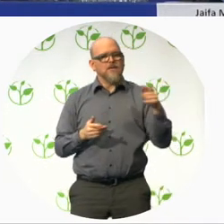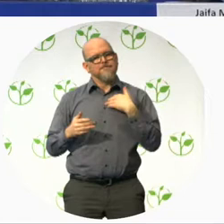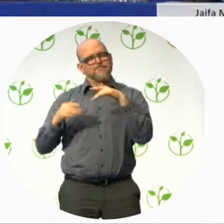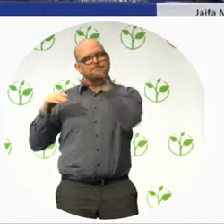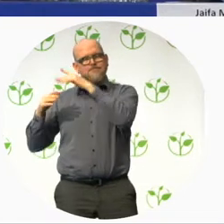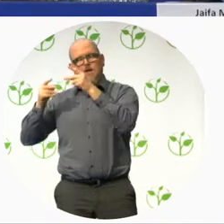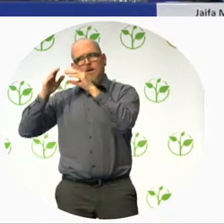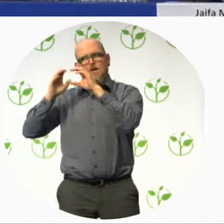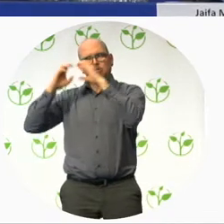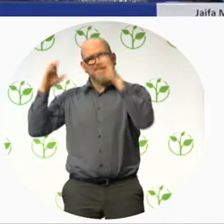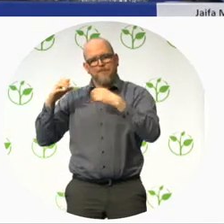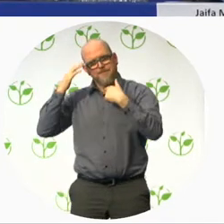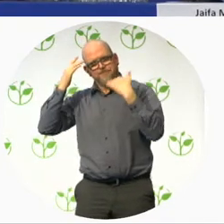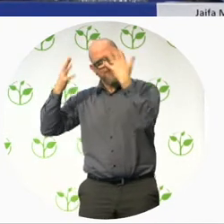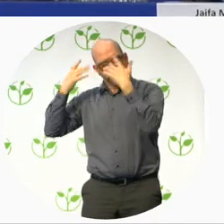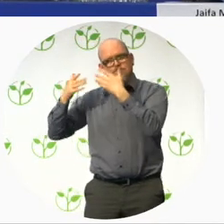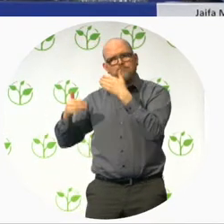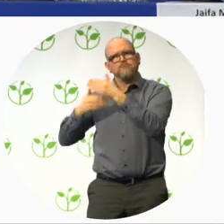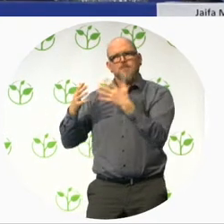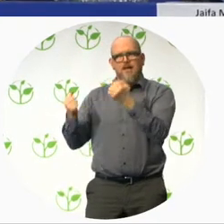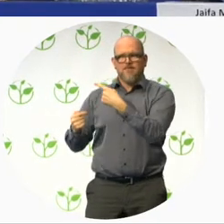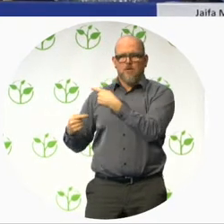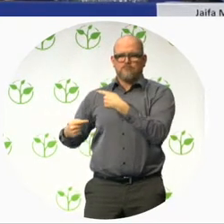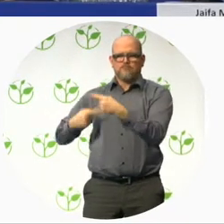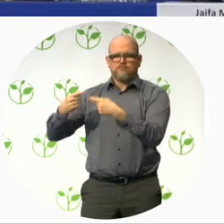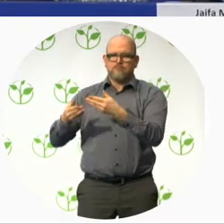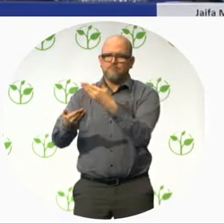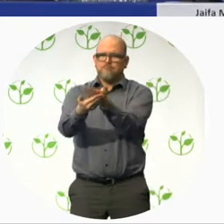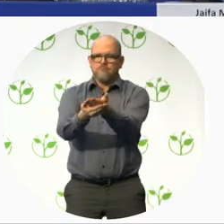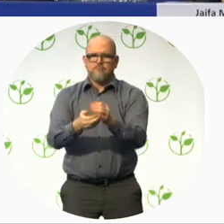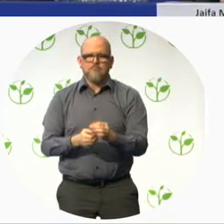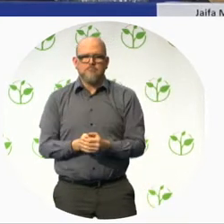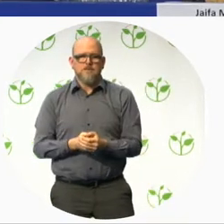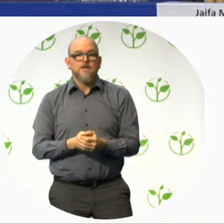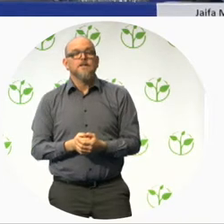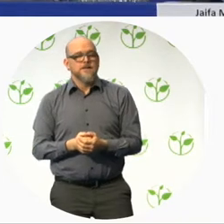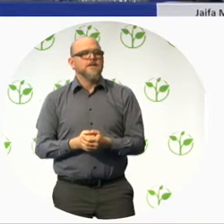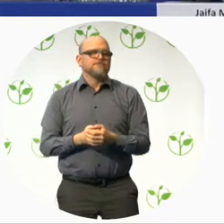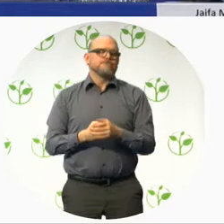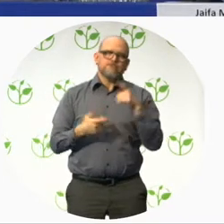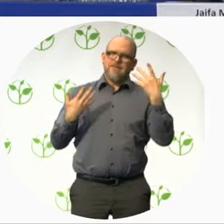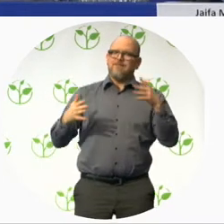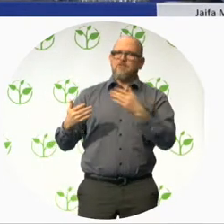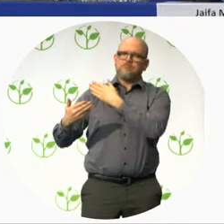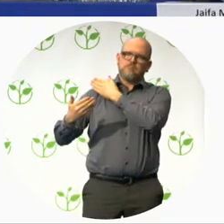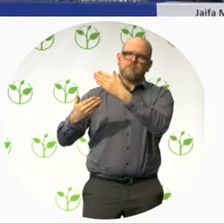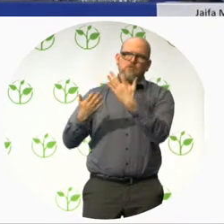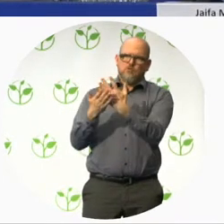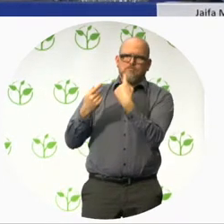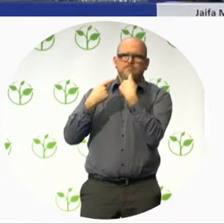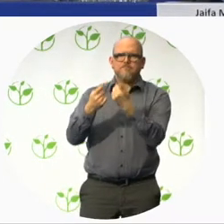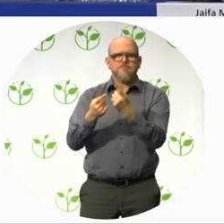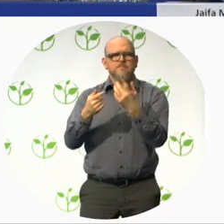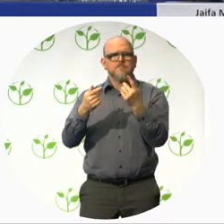In addition to that, and what Rilevo has just mentioned about his initiative, we, in order to give